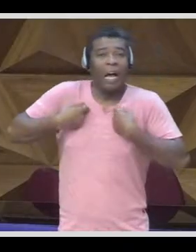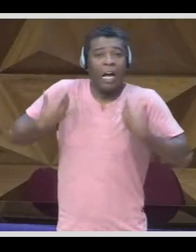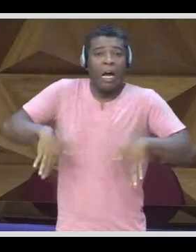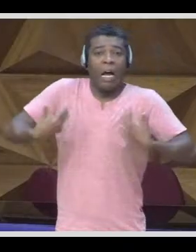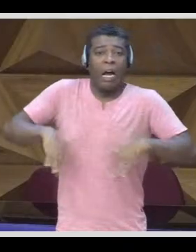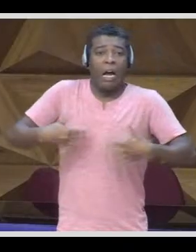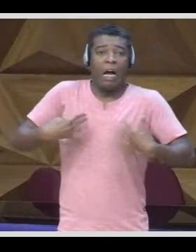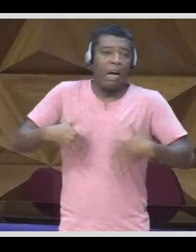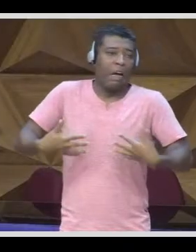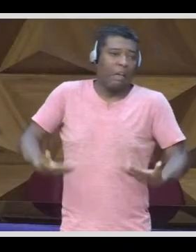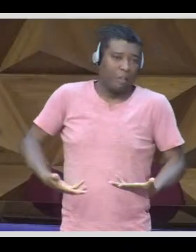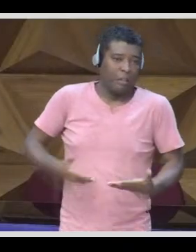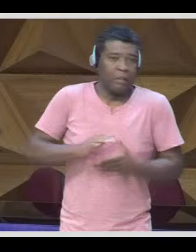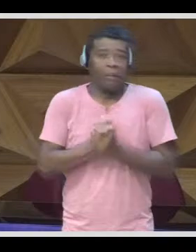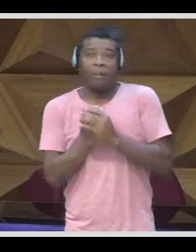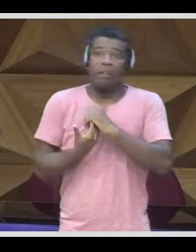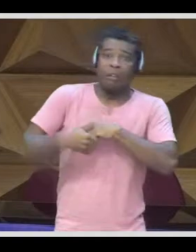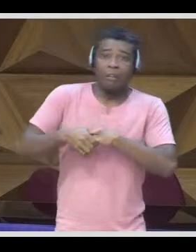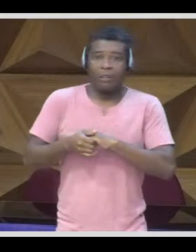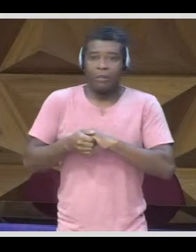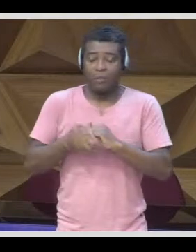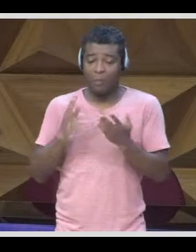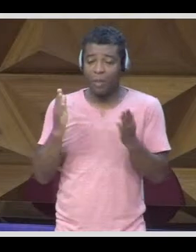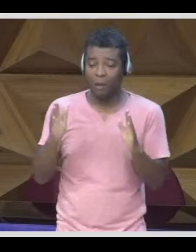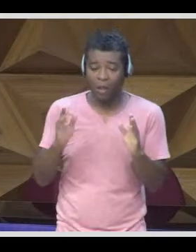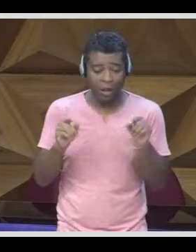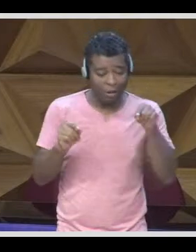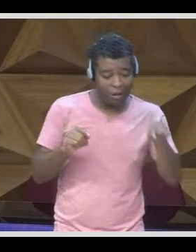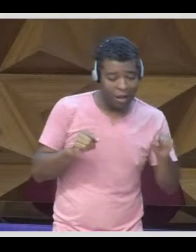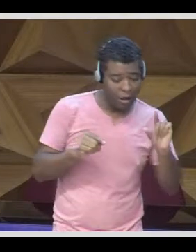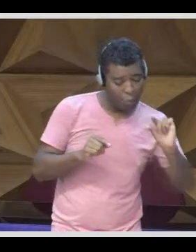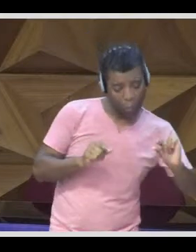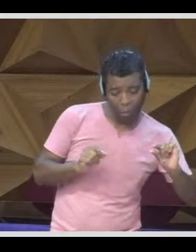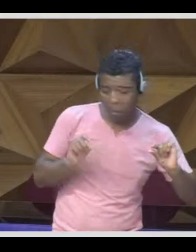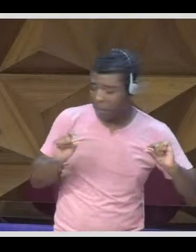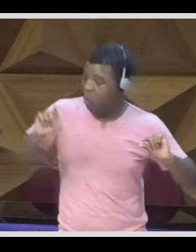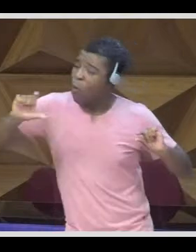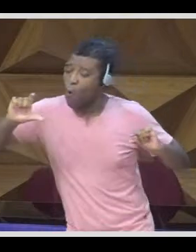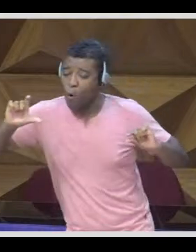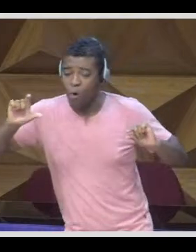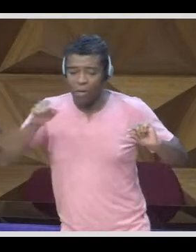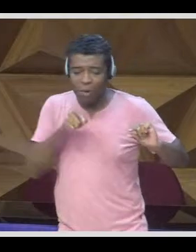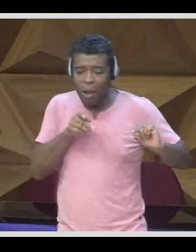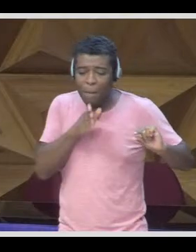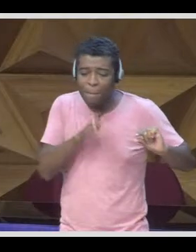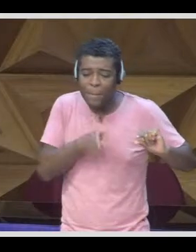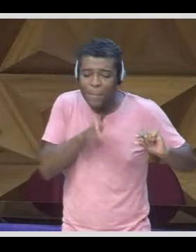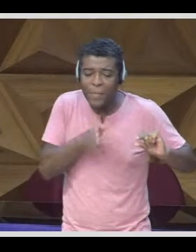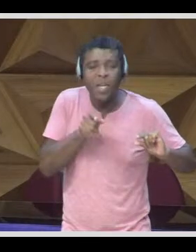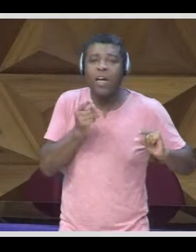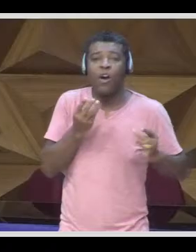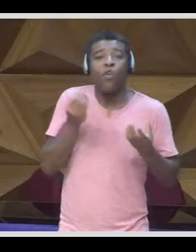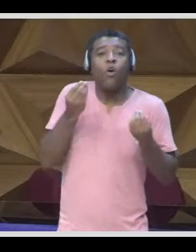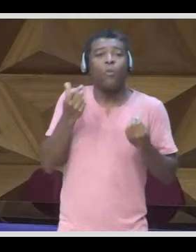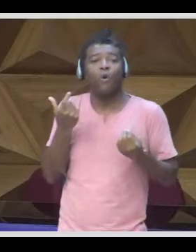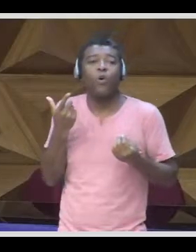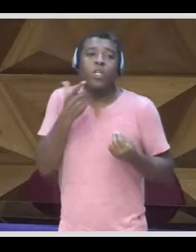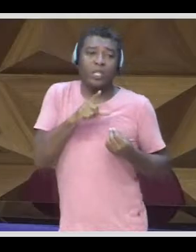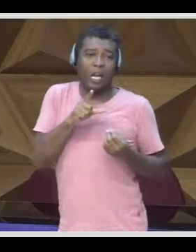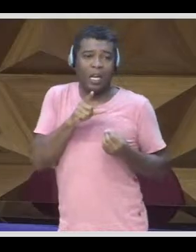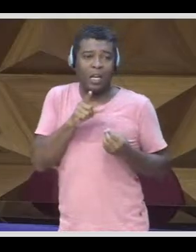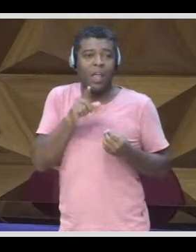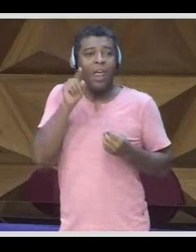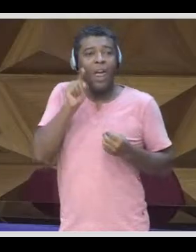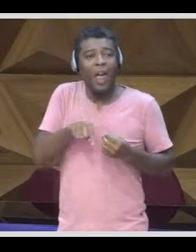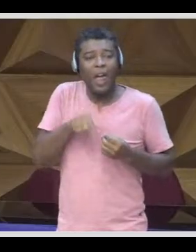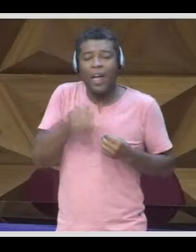zone of moderate stimulus that maps into the maximum curiosity zone. Okay? This curve